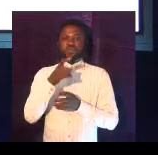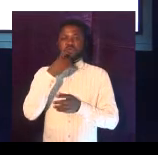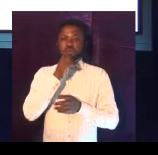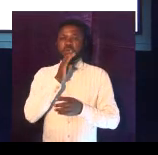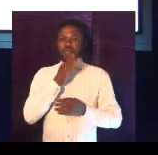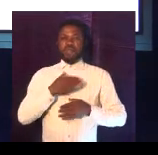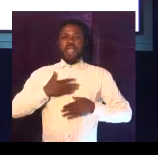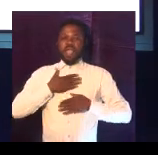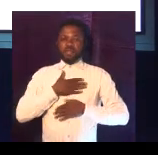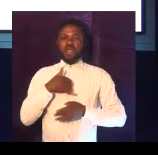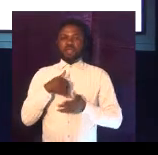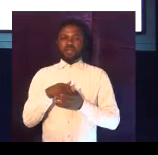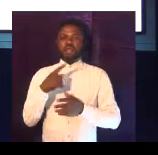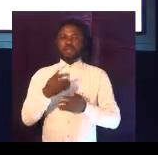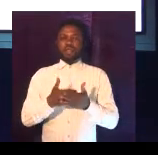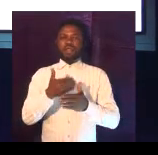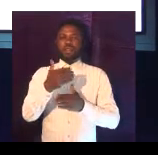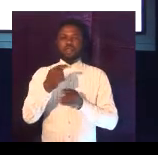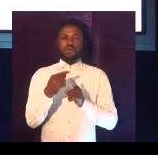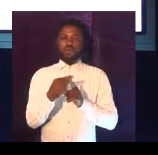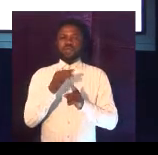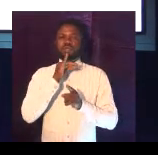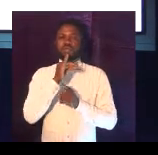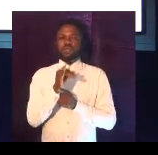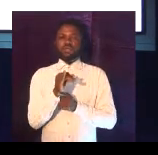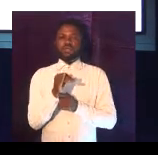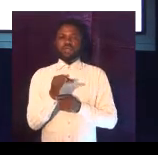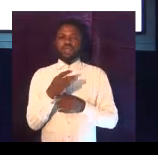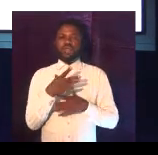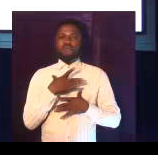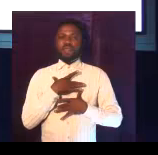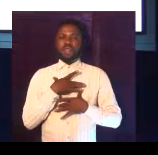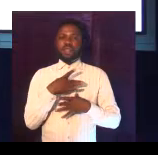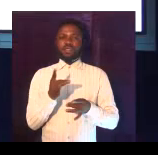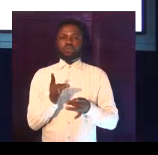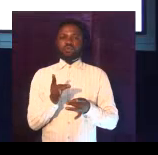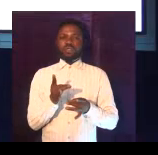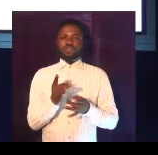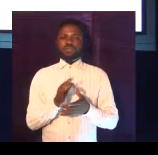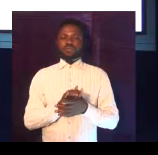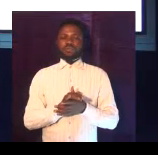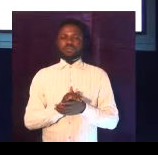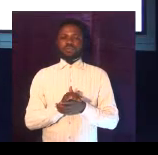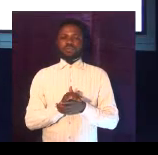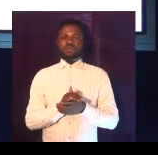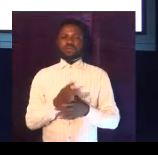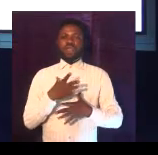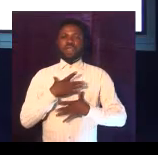You must be enjoying it, right? The next word is interest.